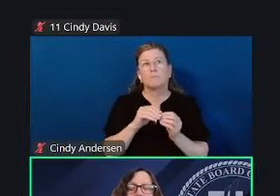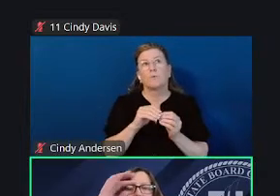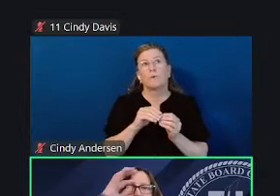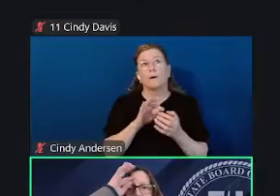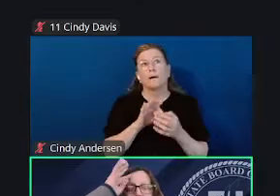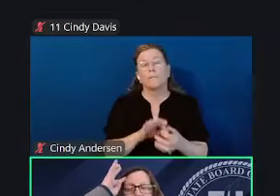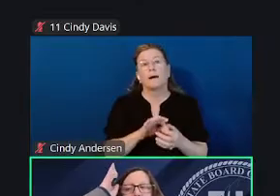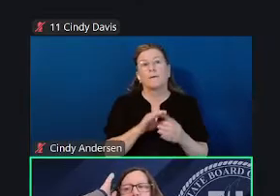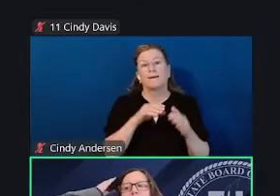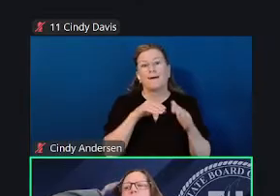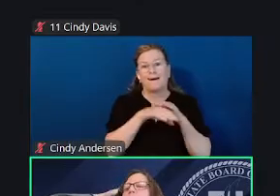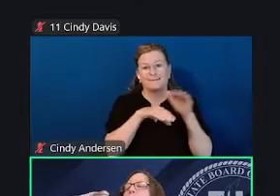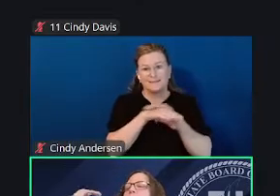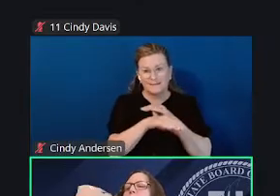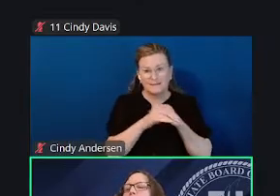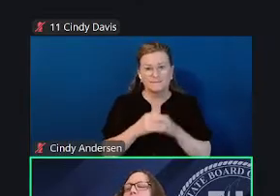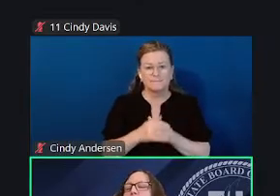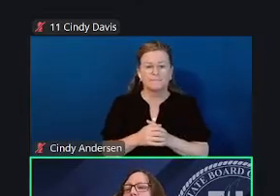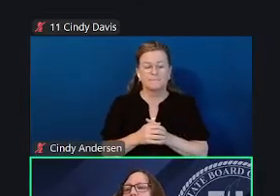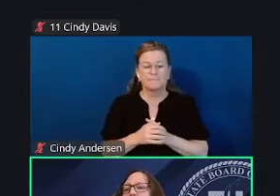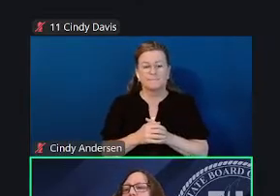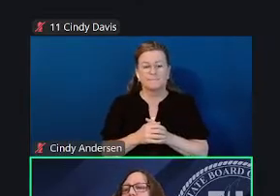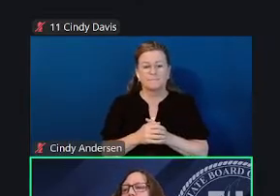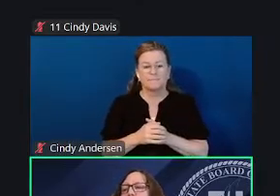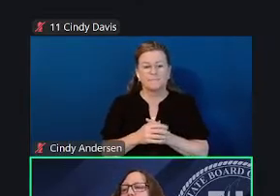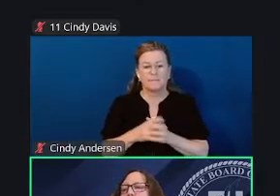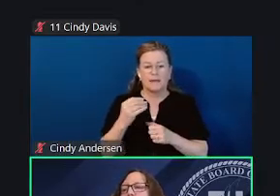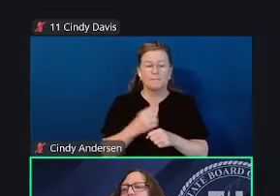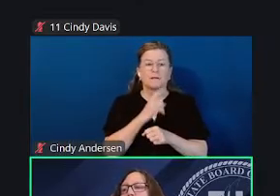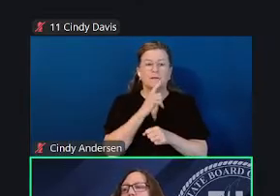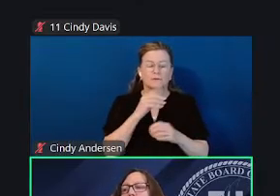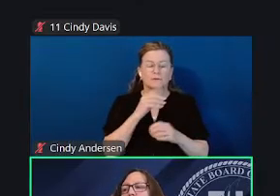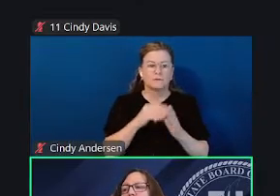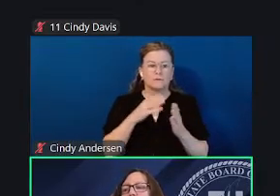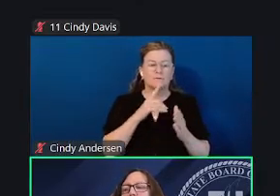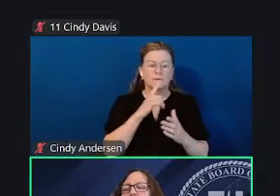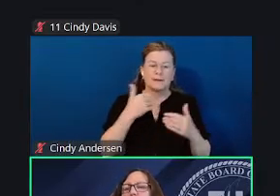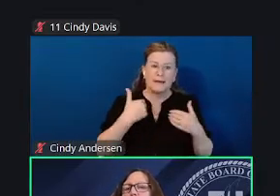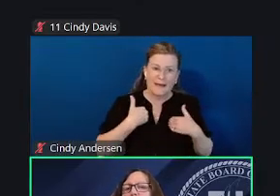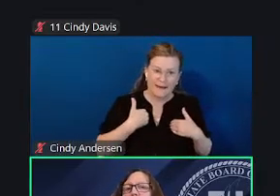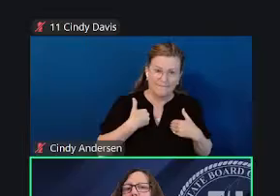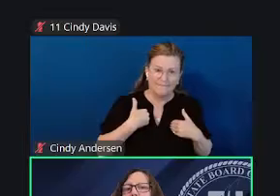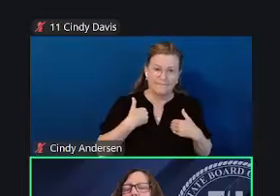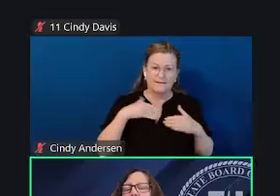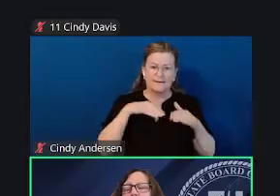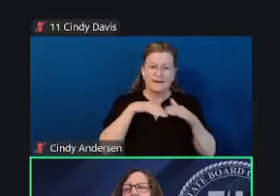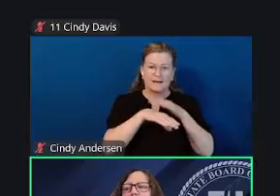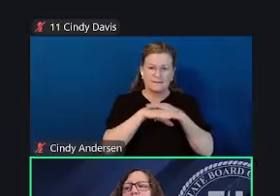about access and ensuring that students really have that.